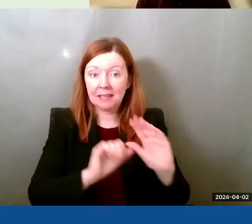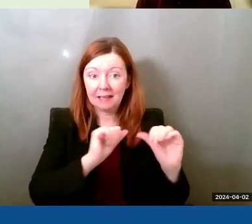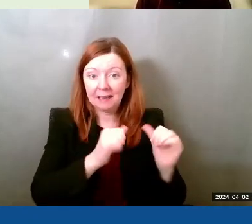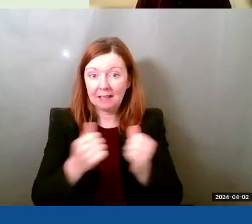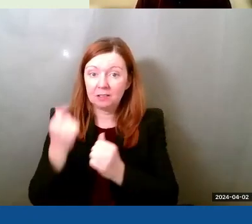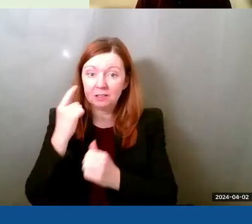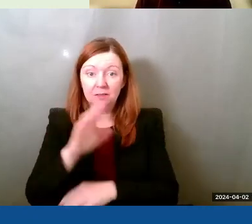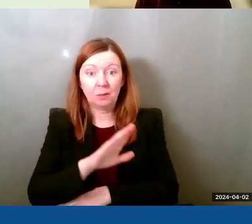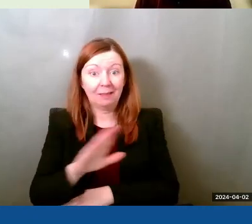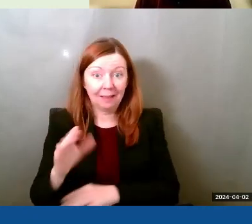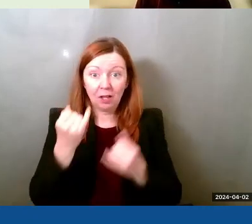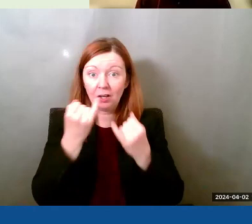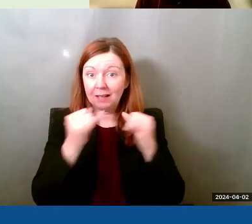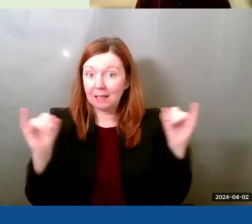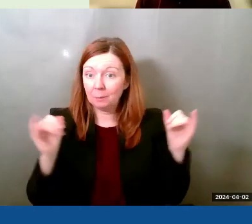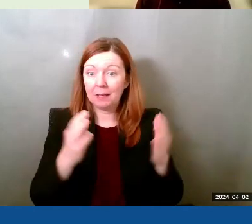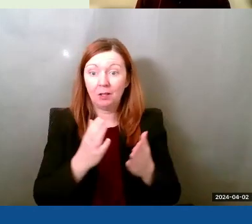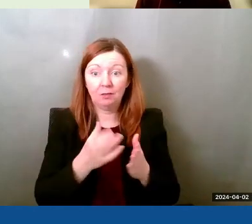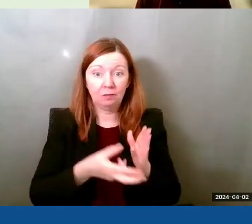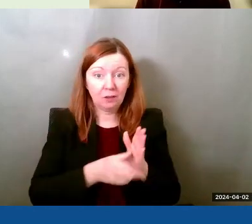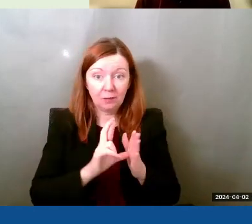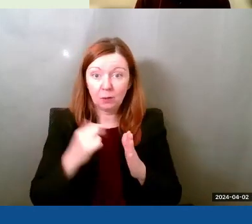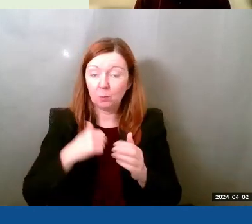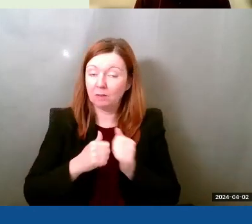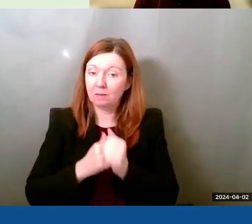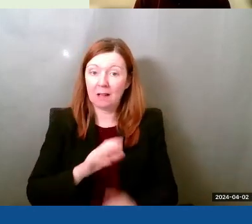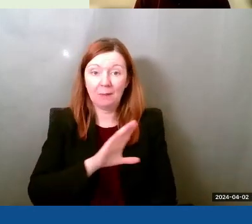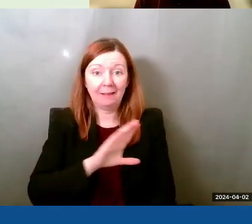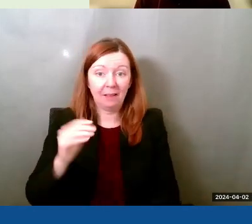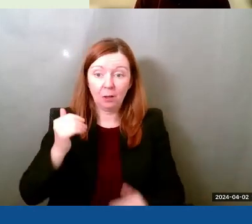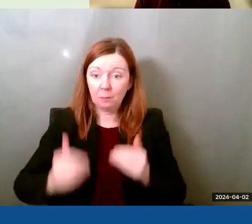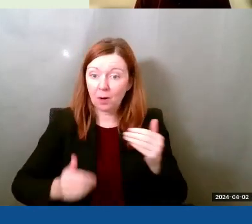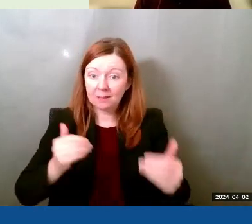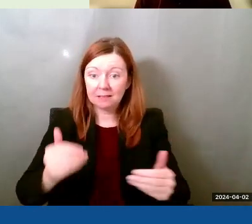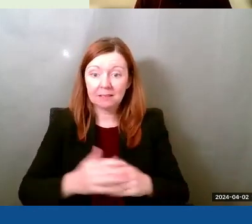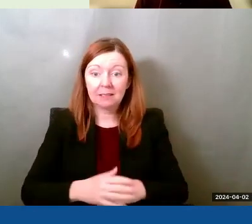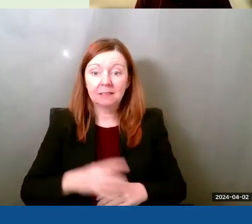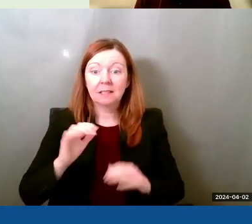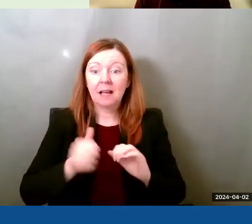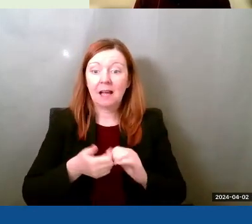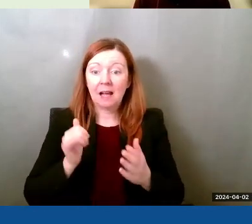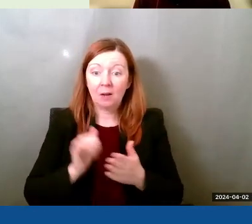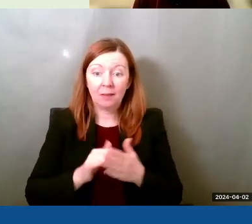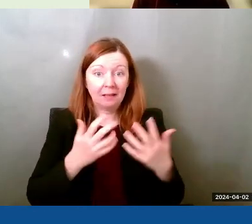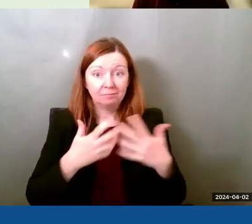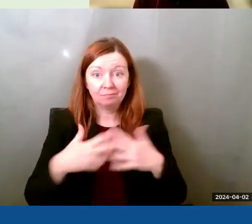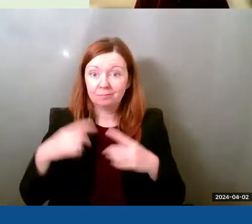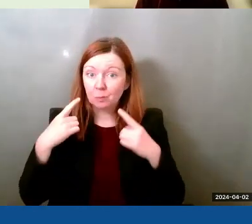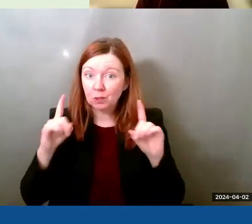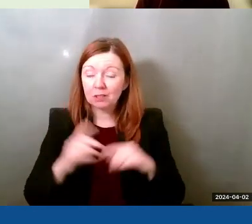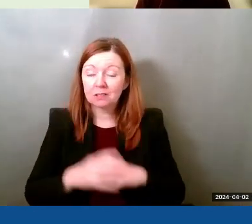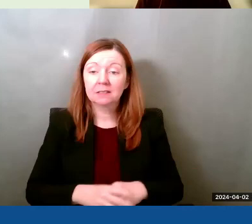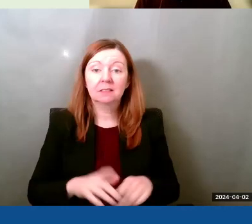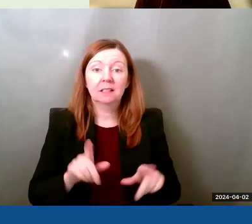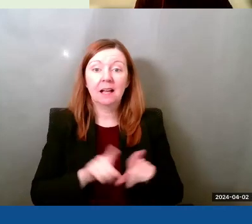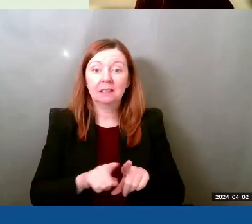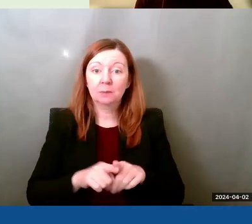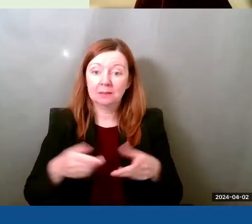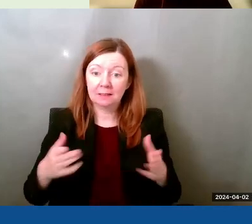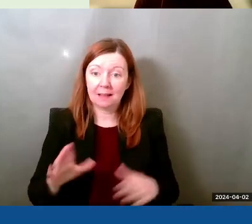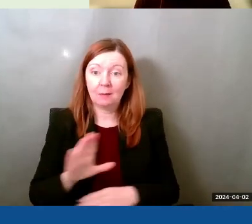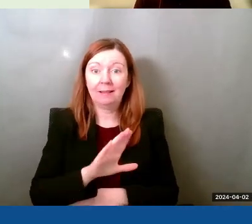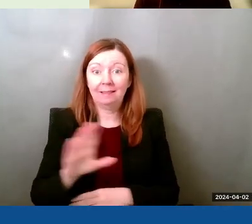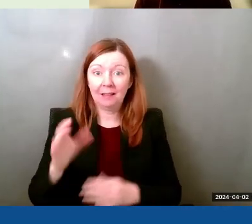independent review. We're following their processes in terms of how that works, as well as allowing